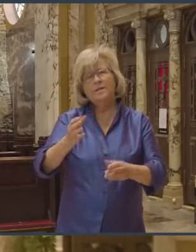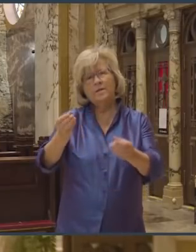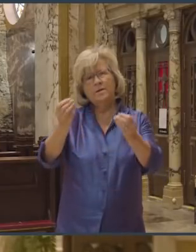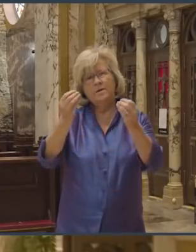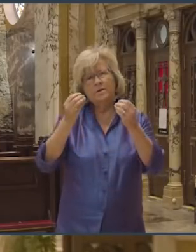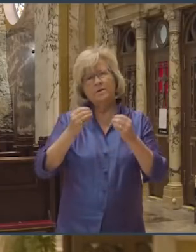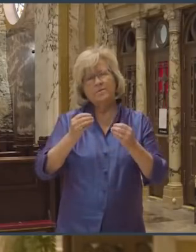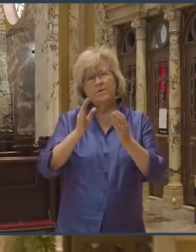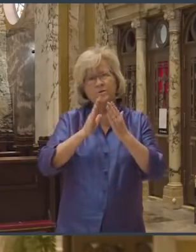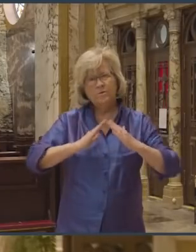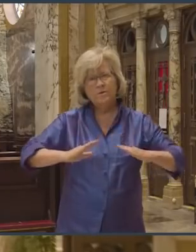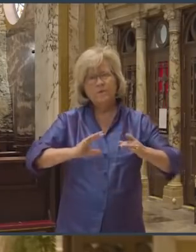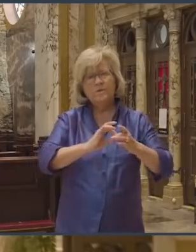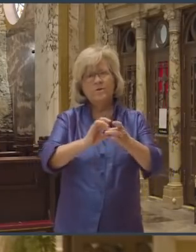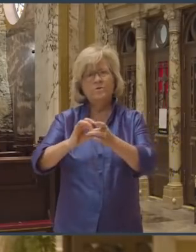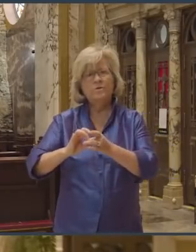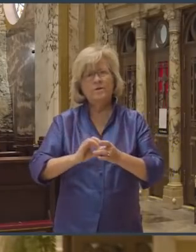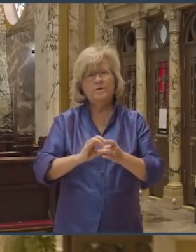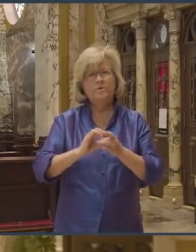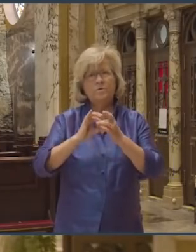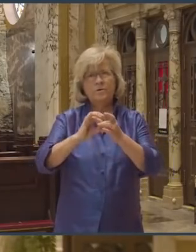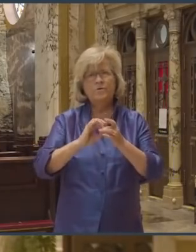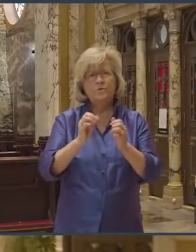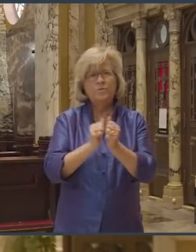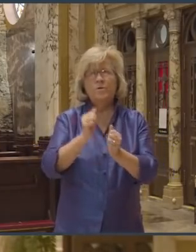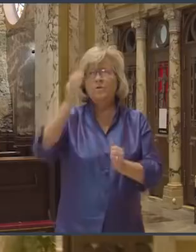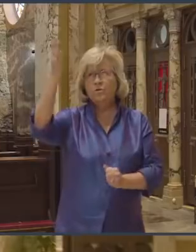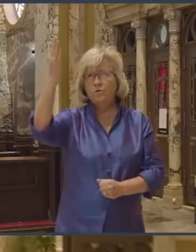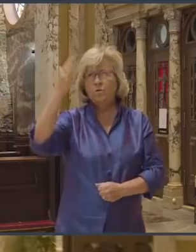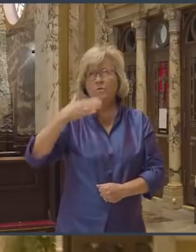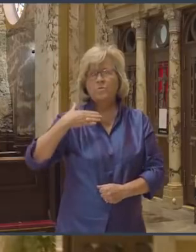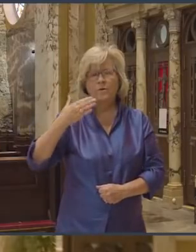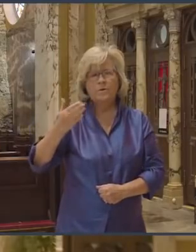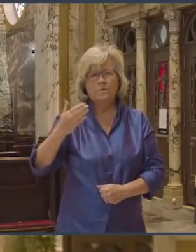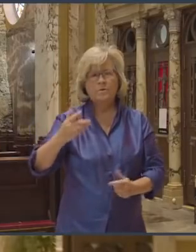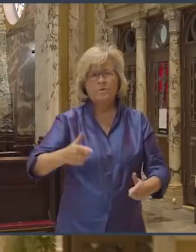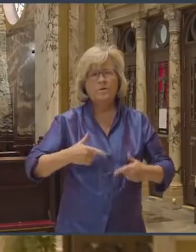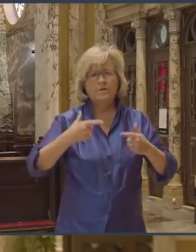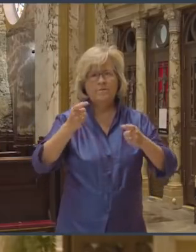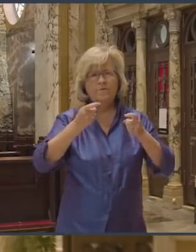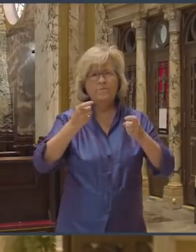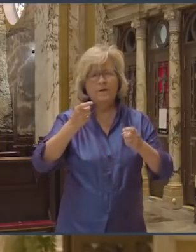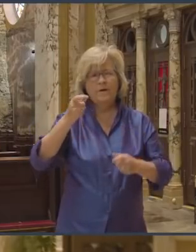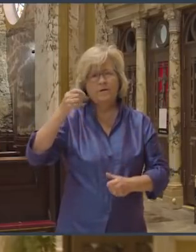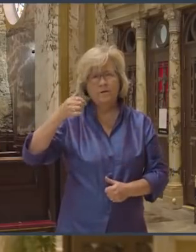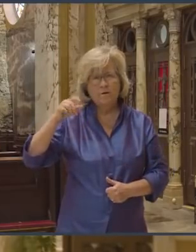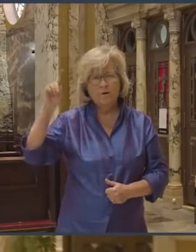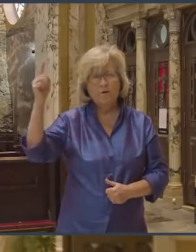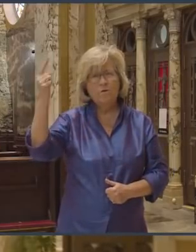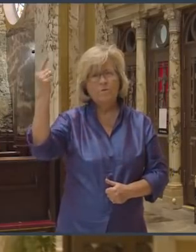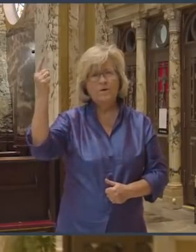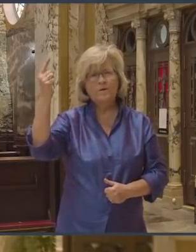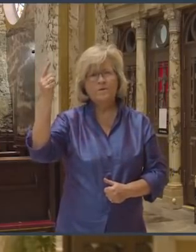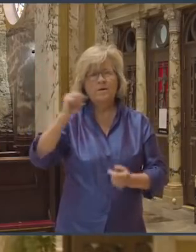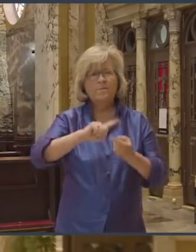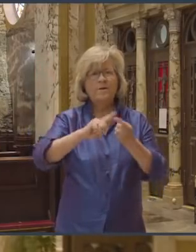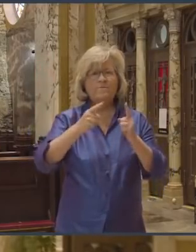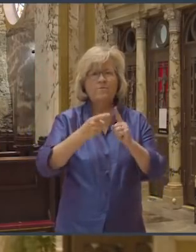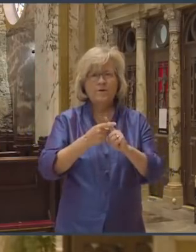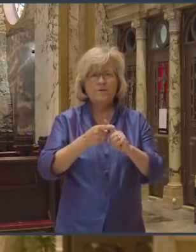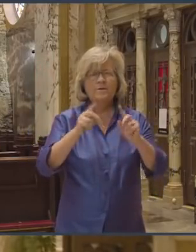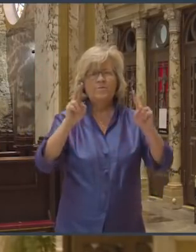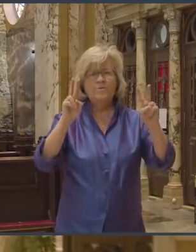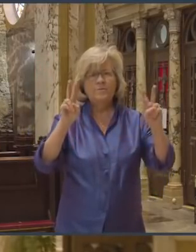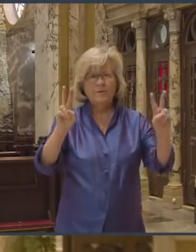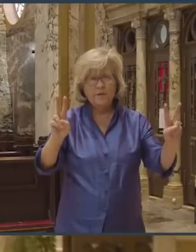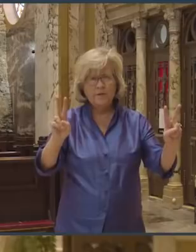and unity in accordance with your will, who live and reign forever and ever. Amen. My friends, the peace of the